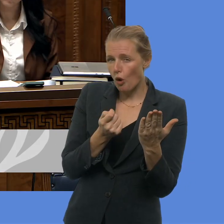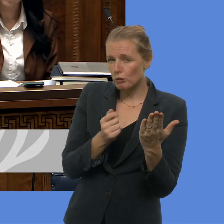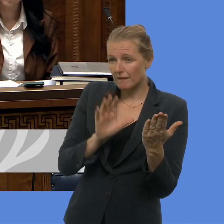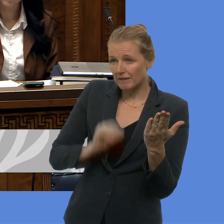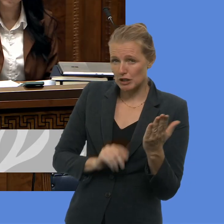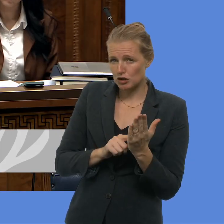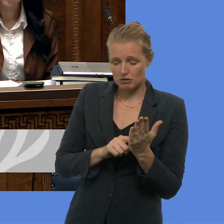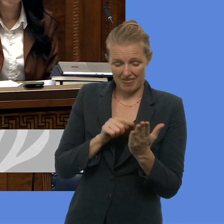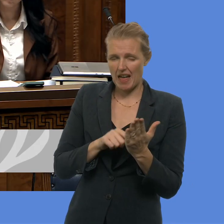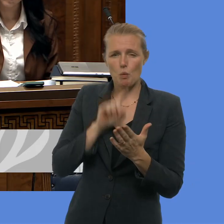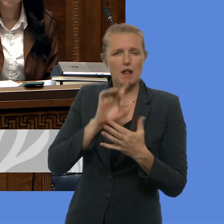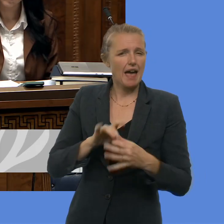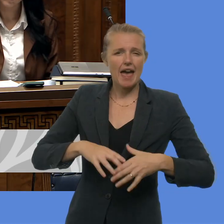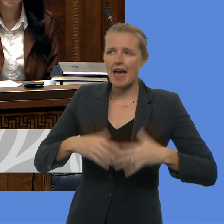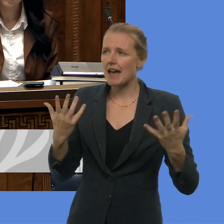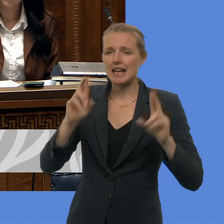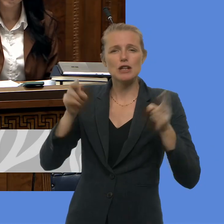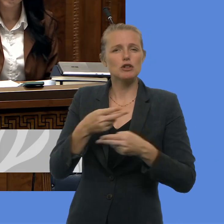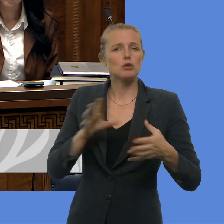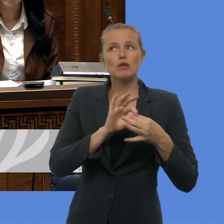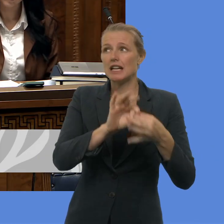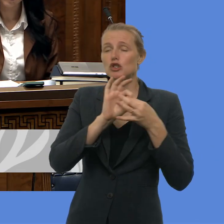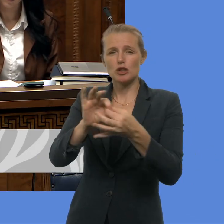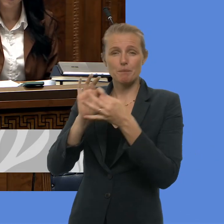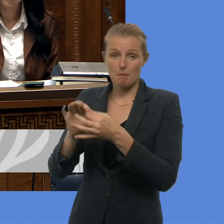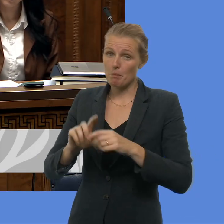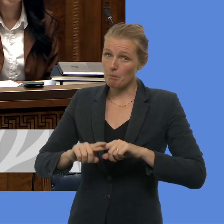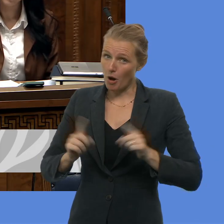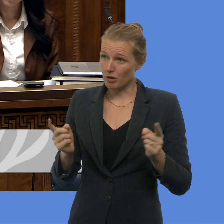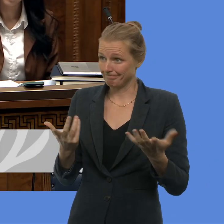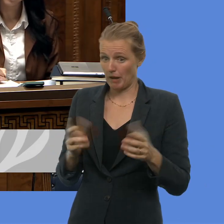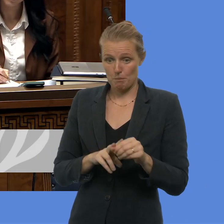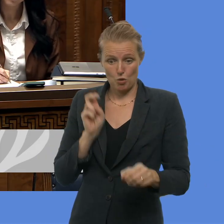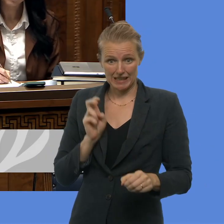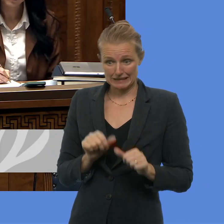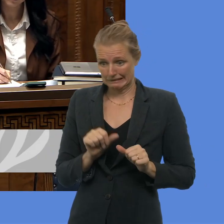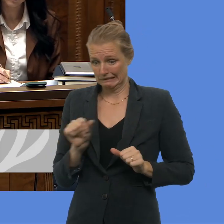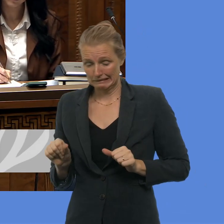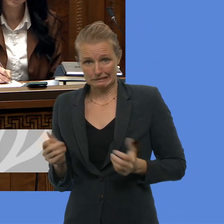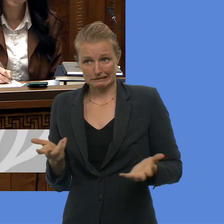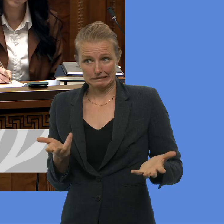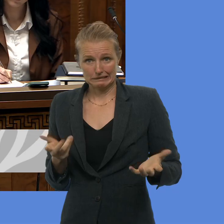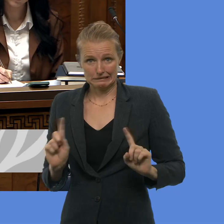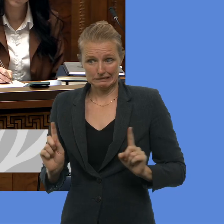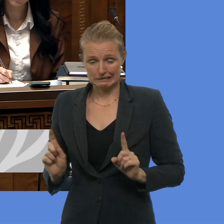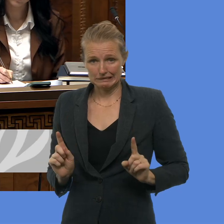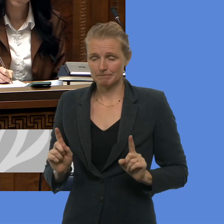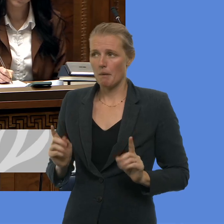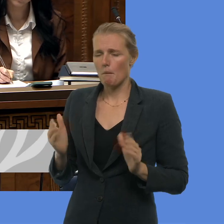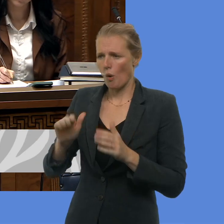of our international relations, but in particular in a post-Brexit world, our relationship with Europe more generally. And I can say to the member